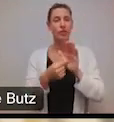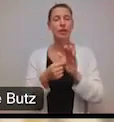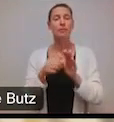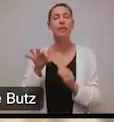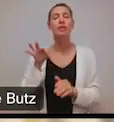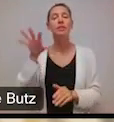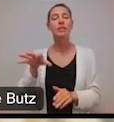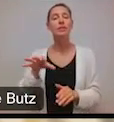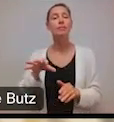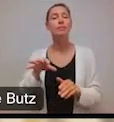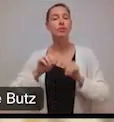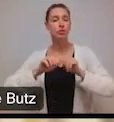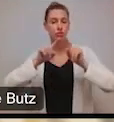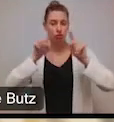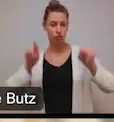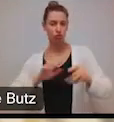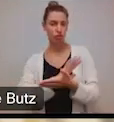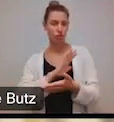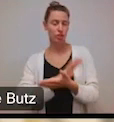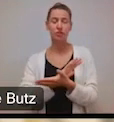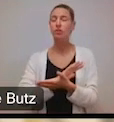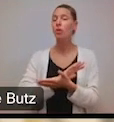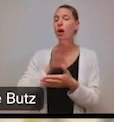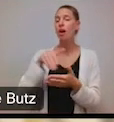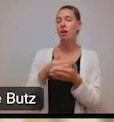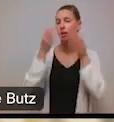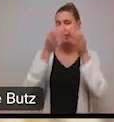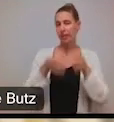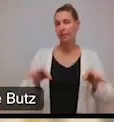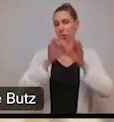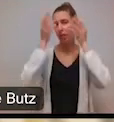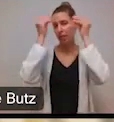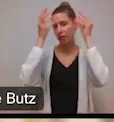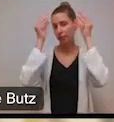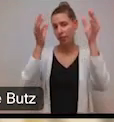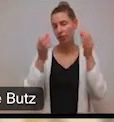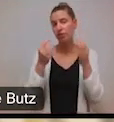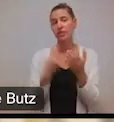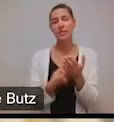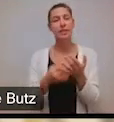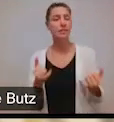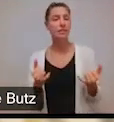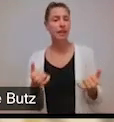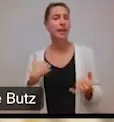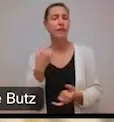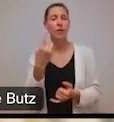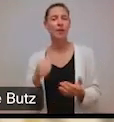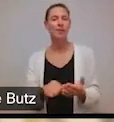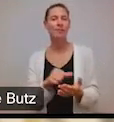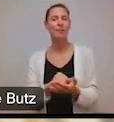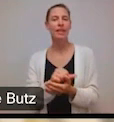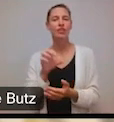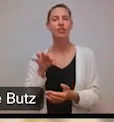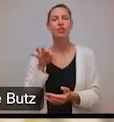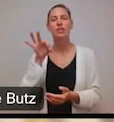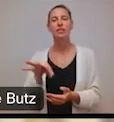this important information that we've covered in today's session is captured in a 1-page tip sheet.